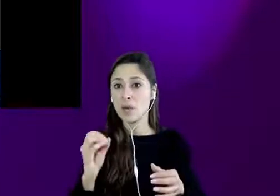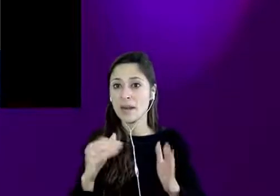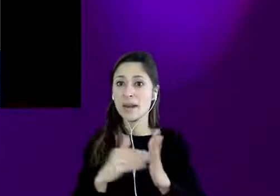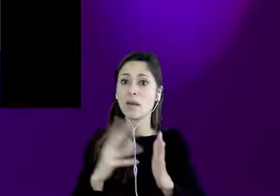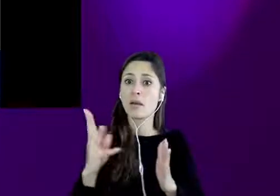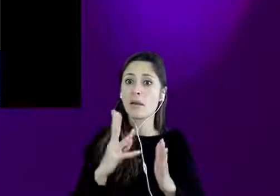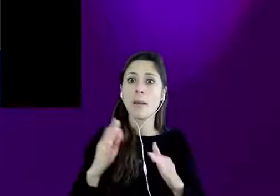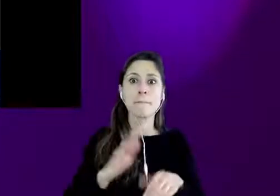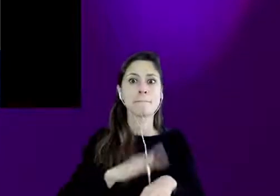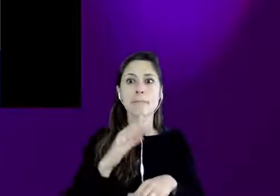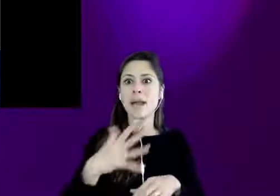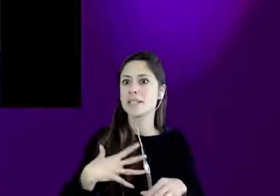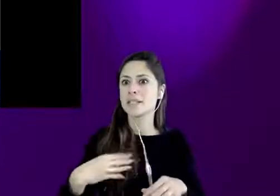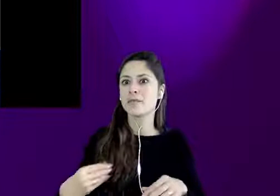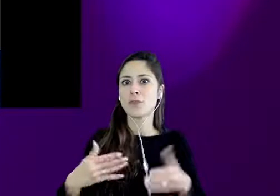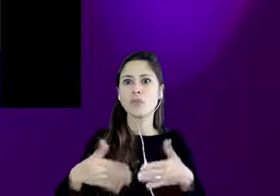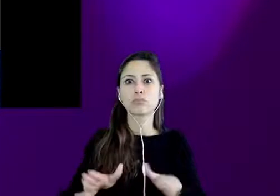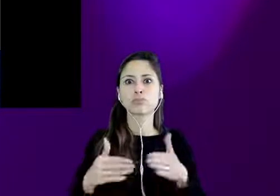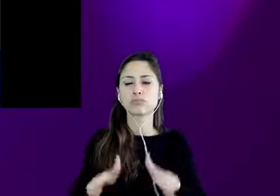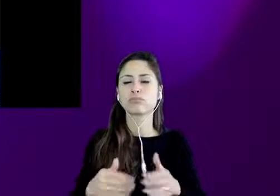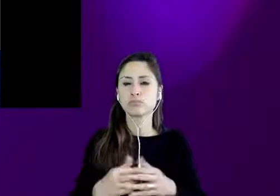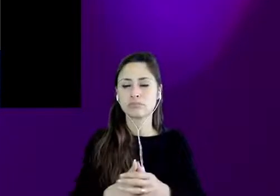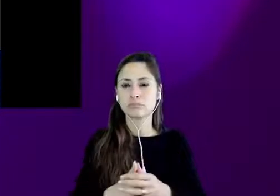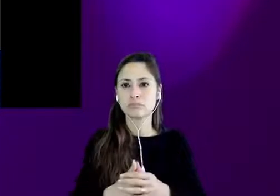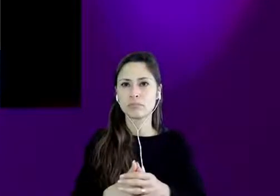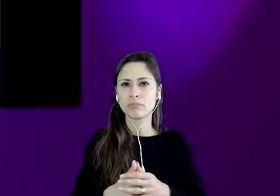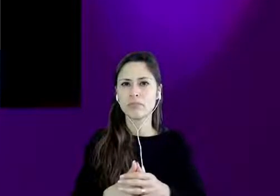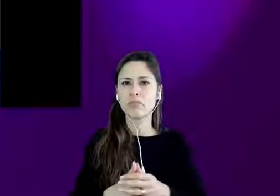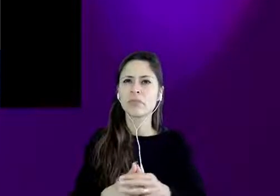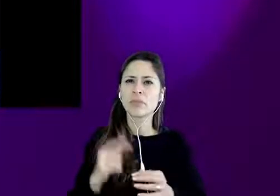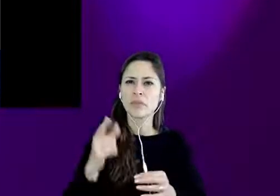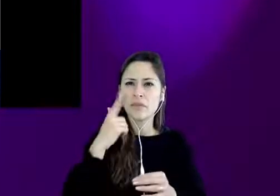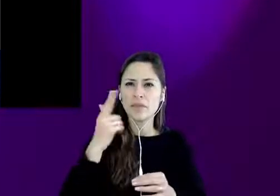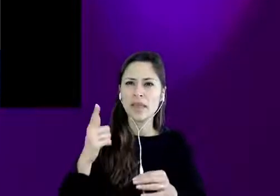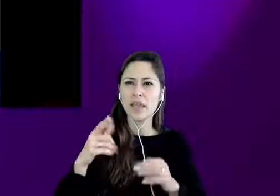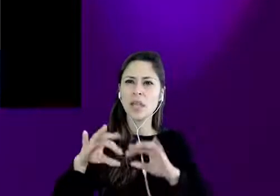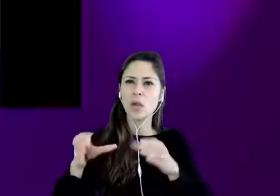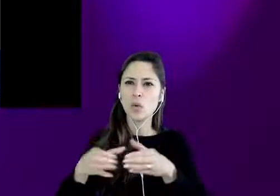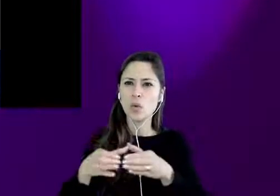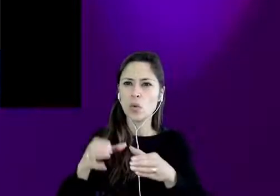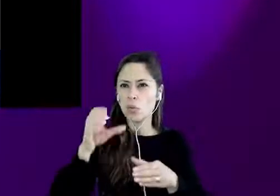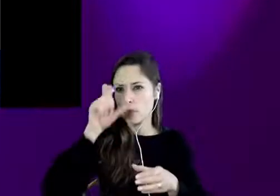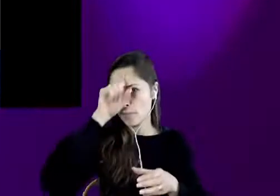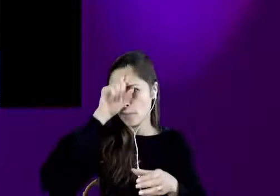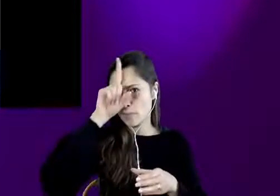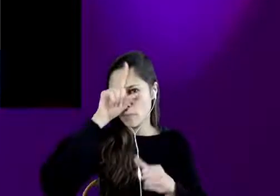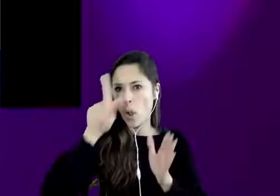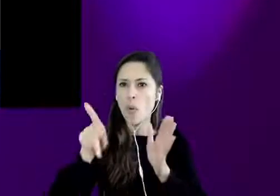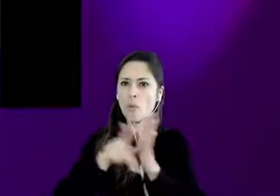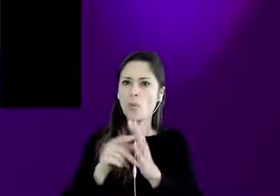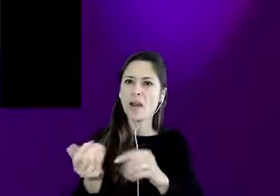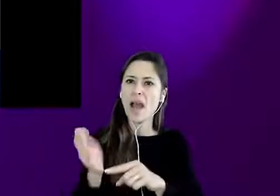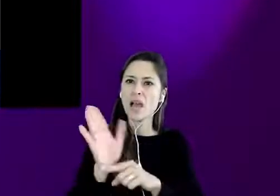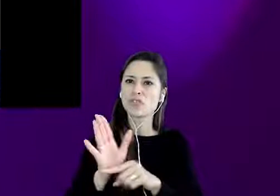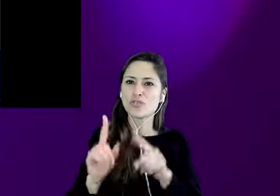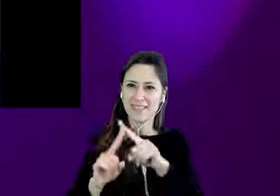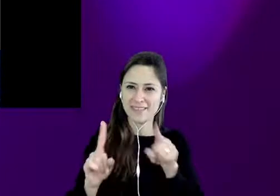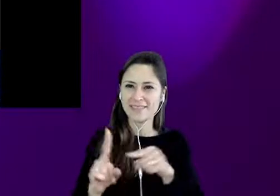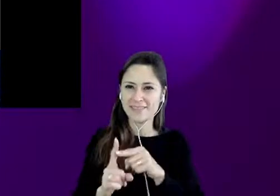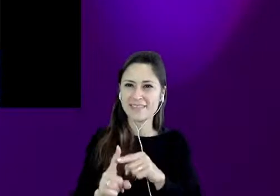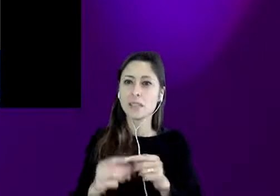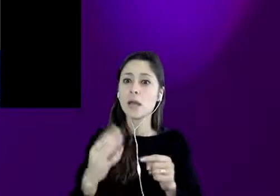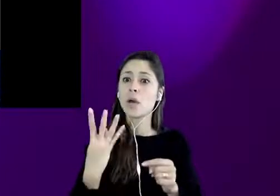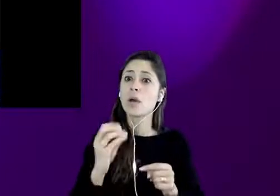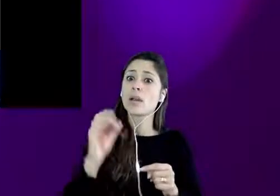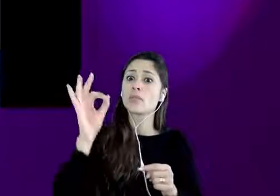to infertility clinic, we see that now 40% of women that are trying to have a